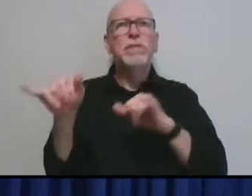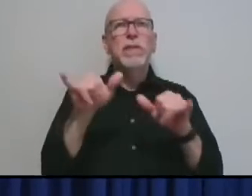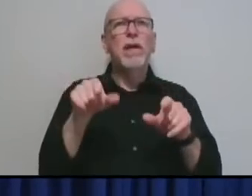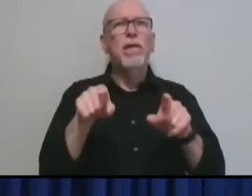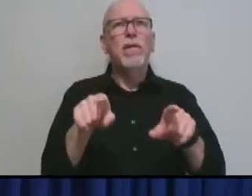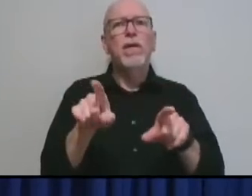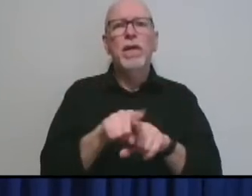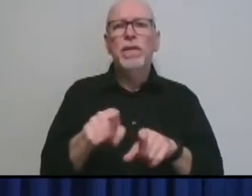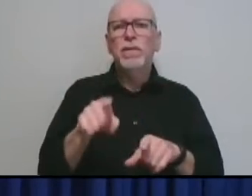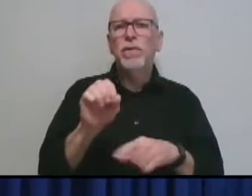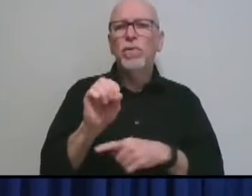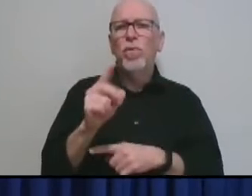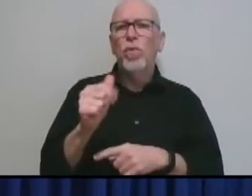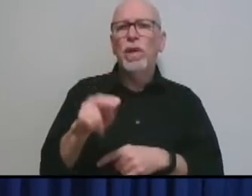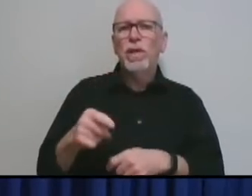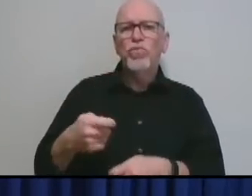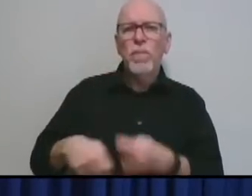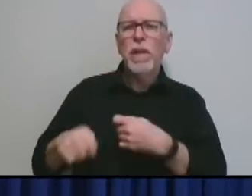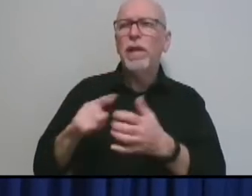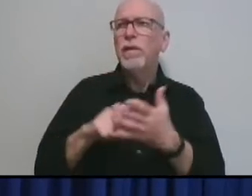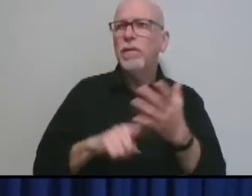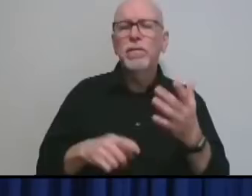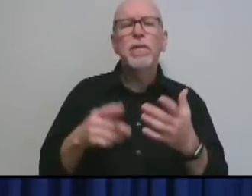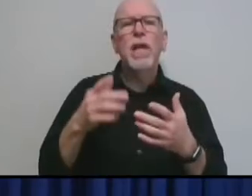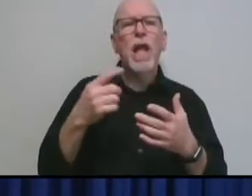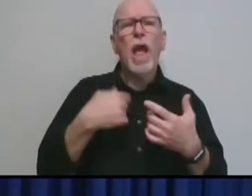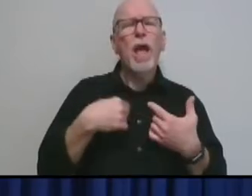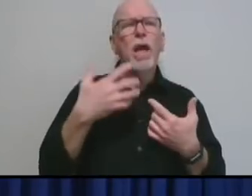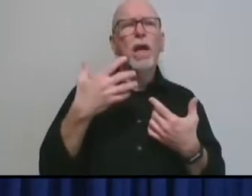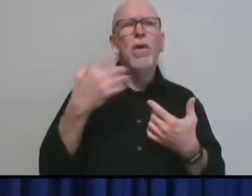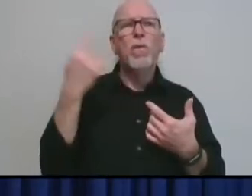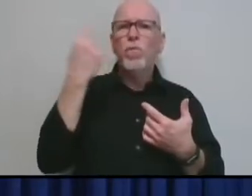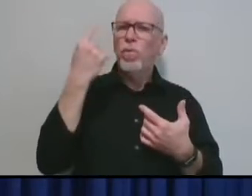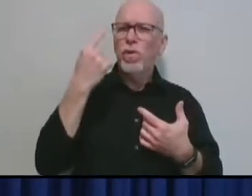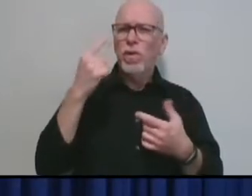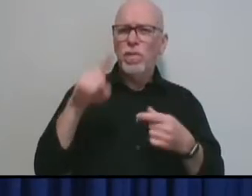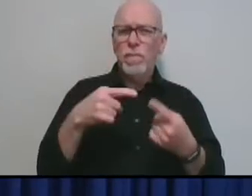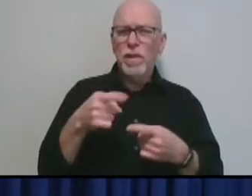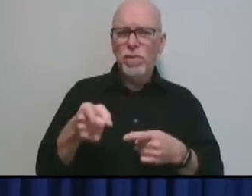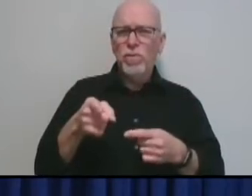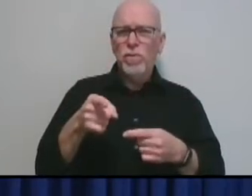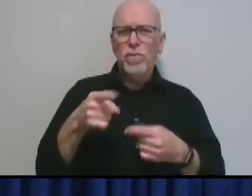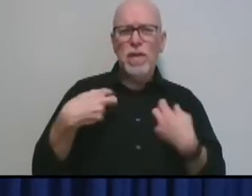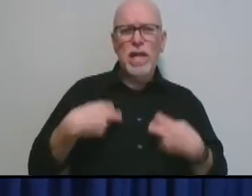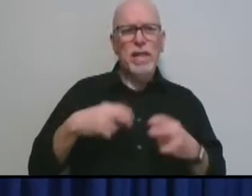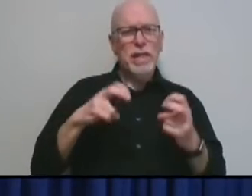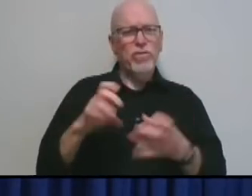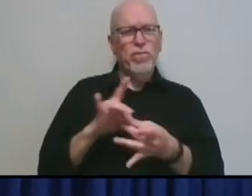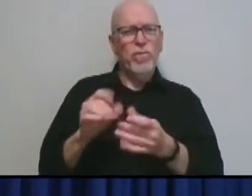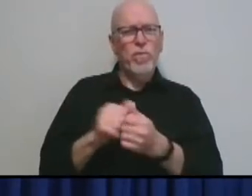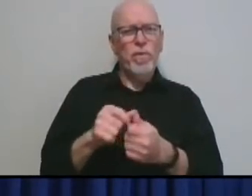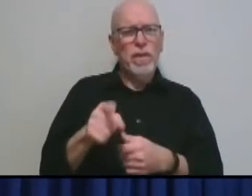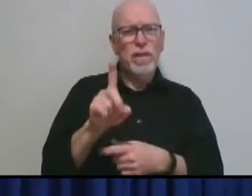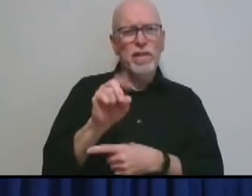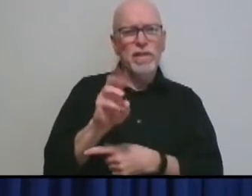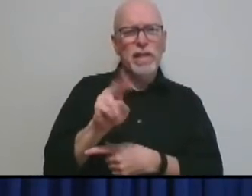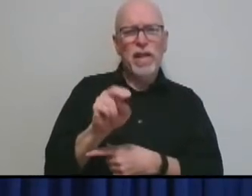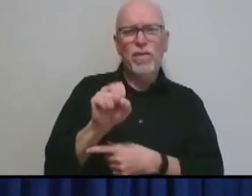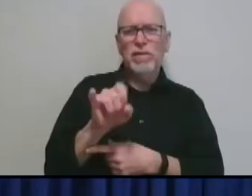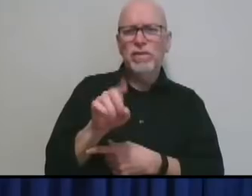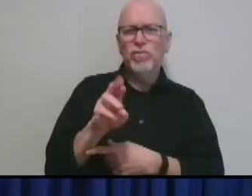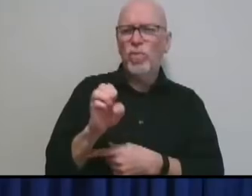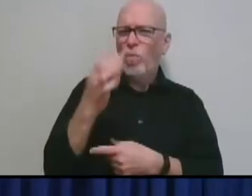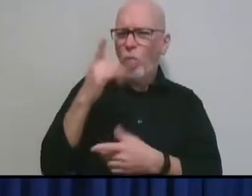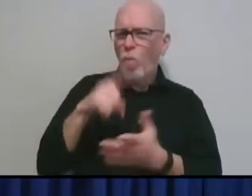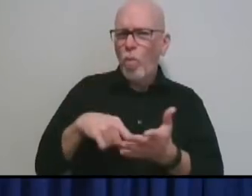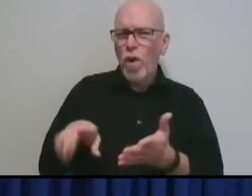as organ transplant and things like that. And I just wondered about the comorbidity of that and Yeah. why that was high risk. Yeah,